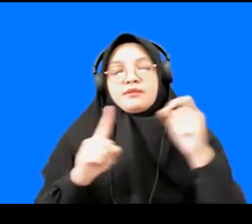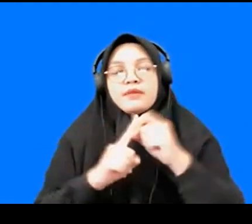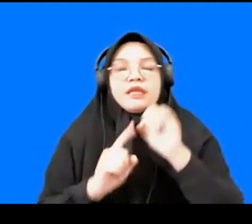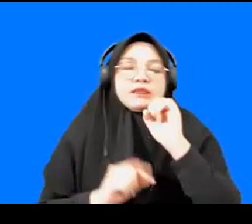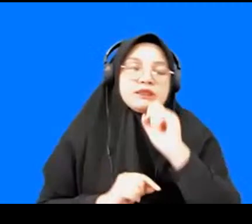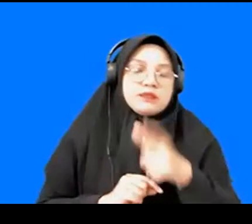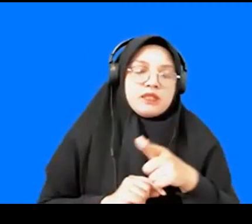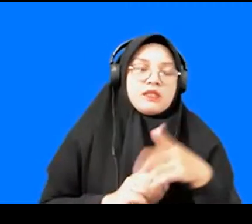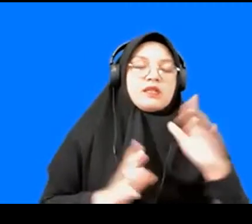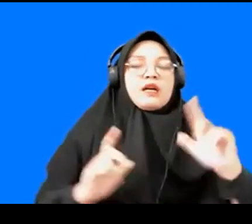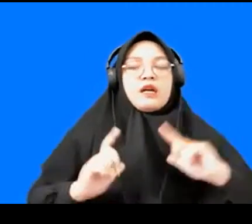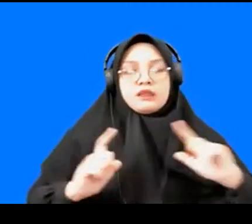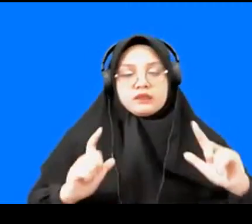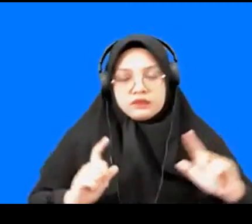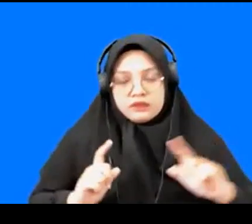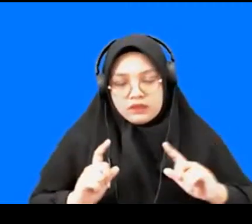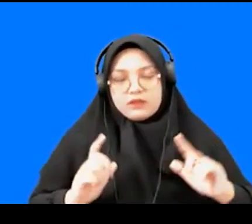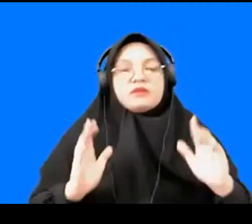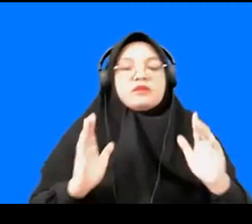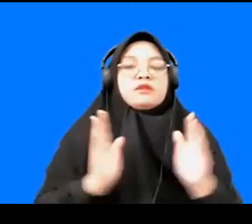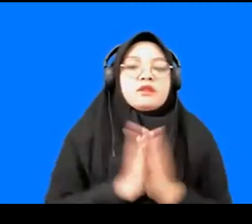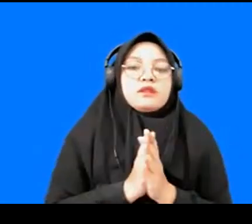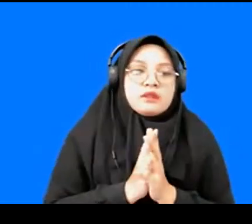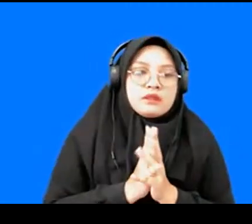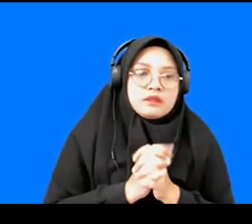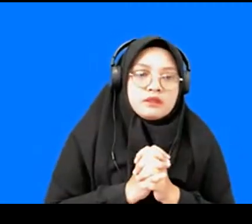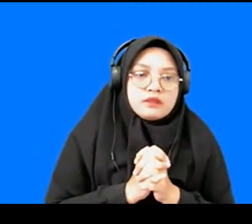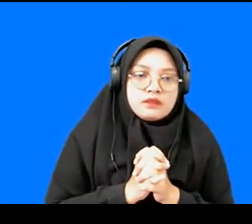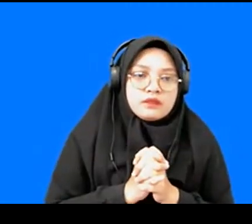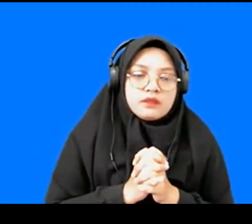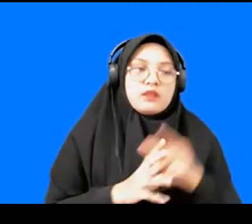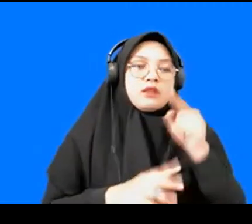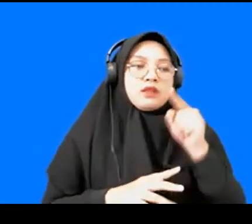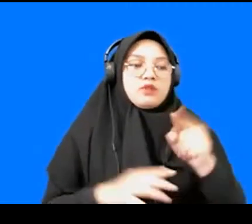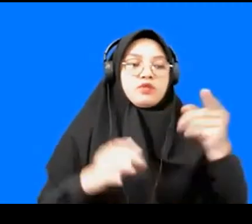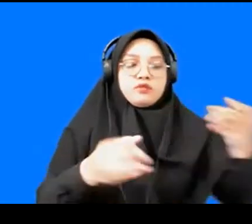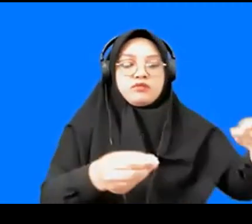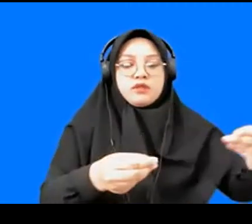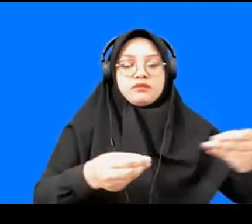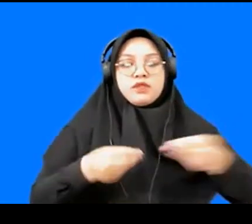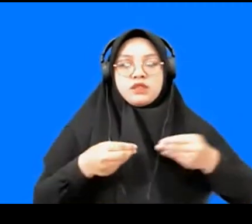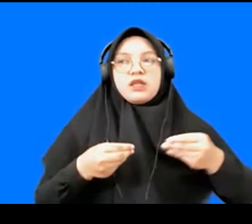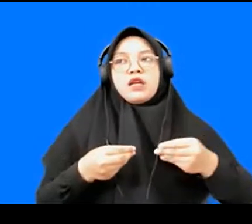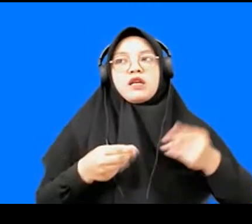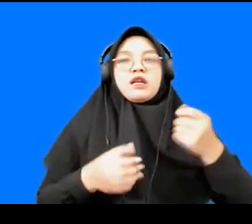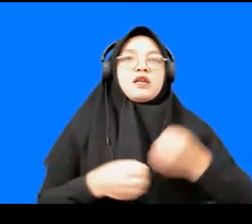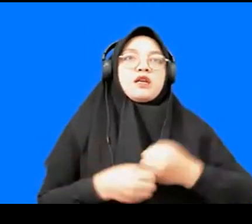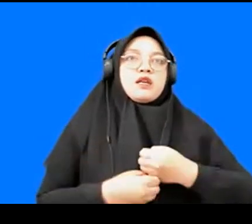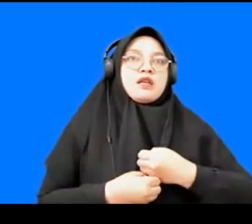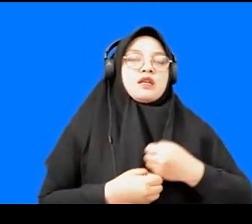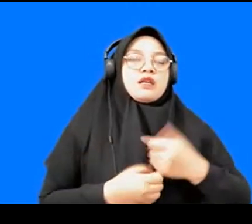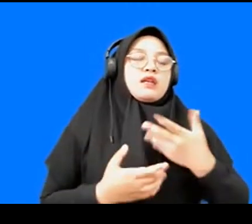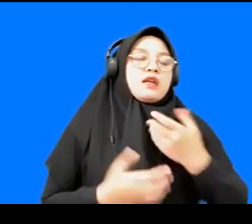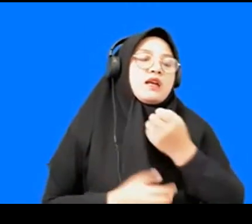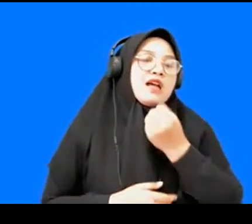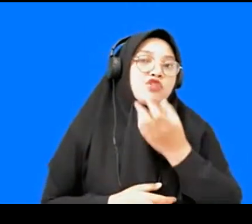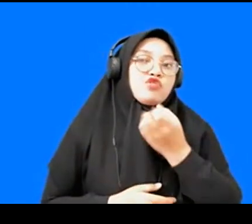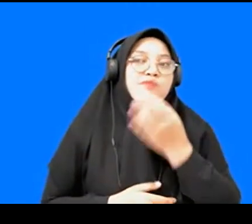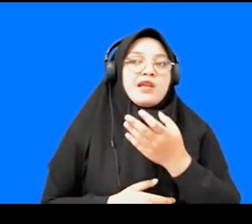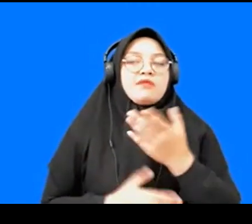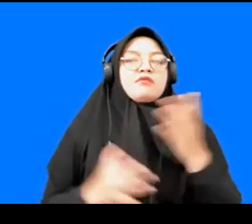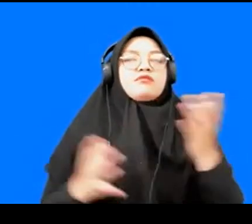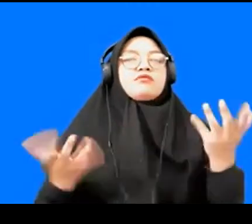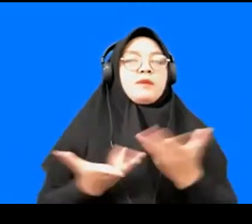growth. Though we have made our argument in our report and our presentations. Then how we can fight with that, the counter